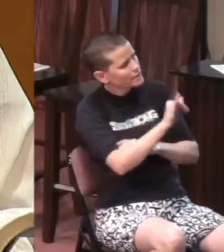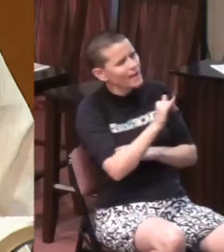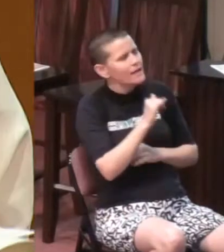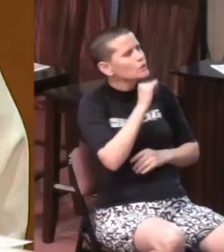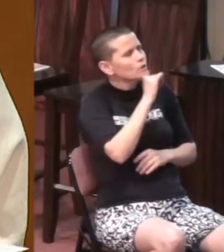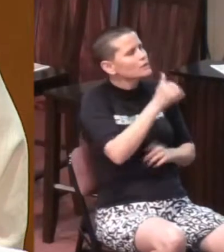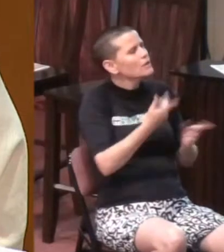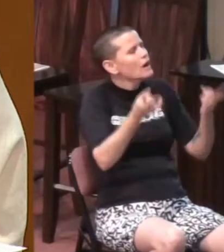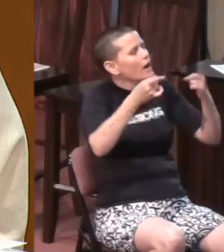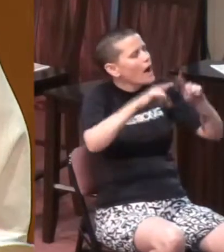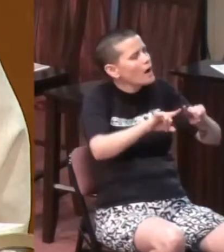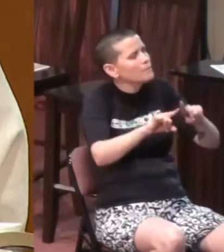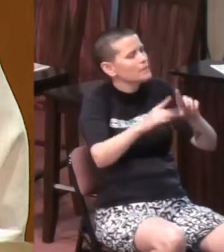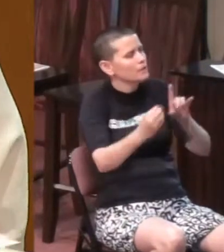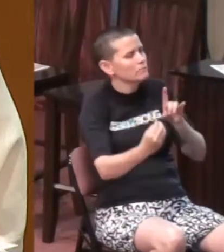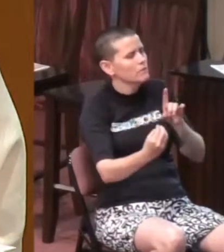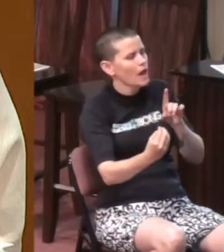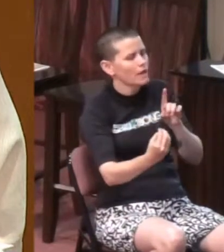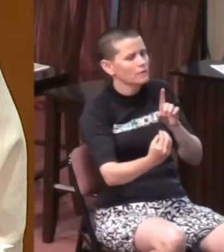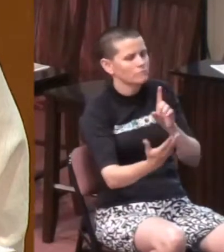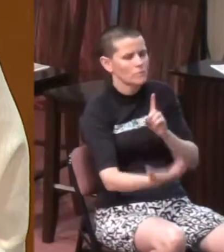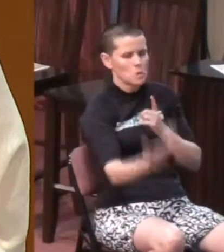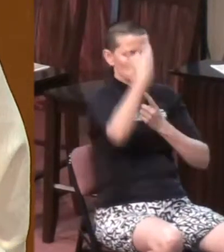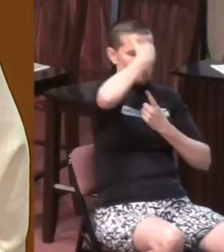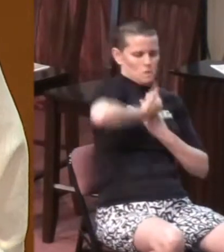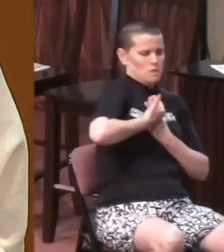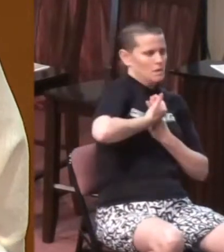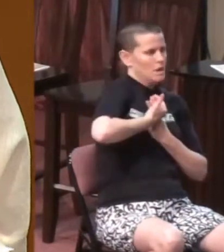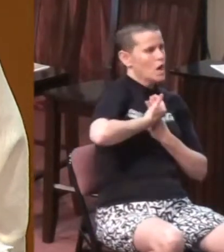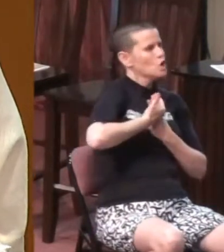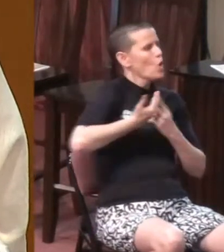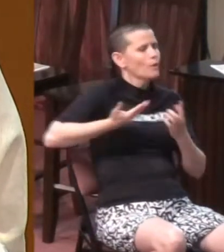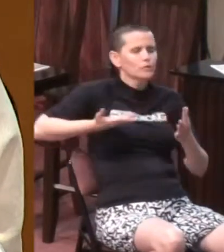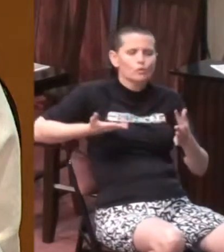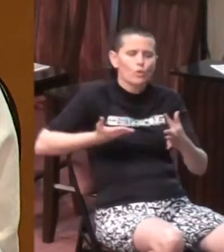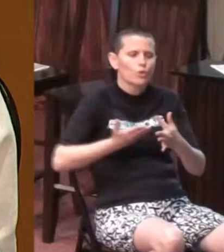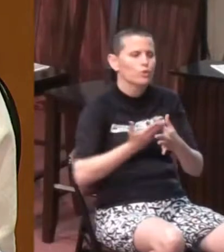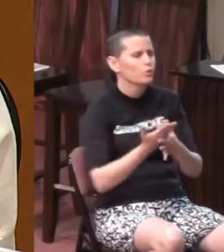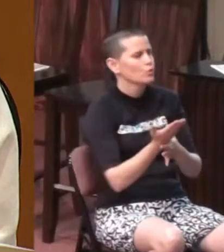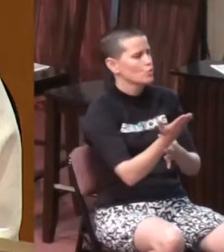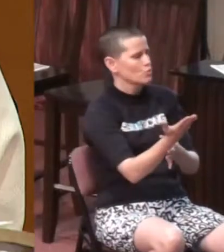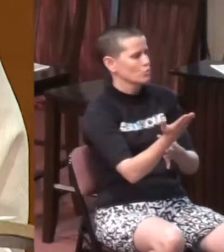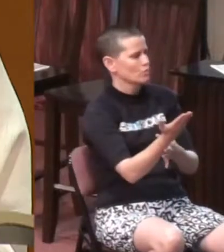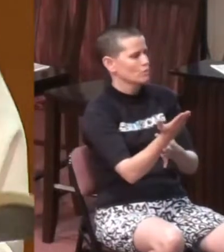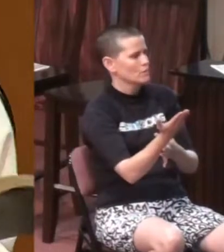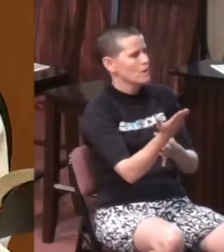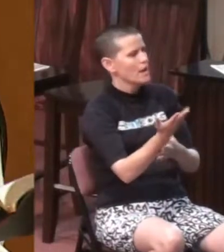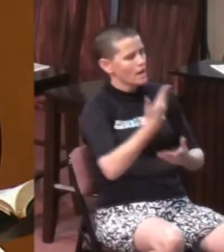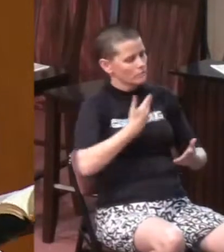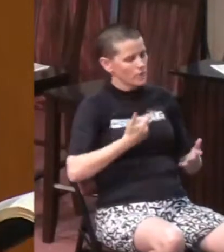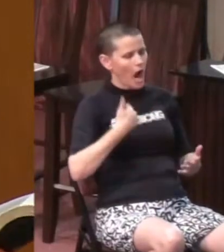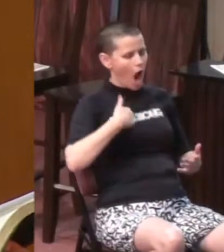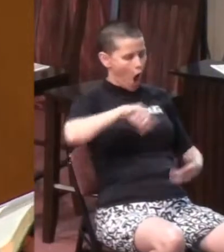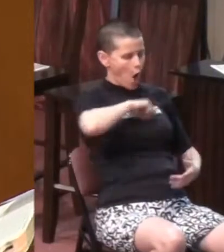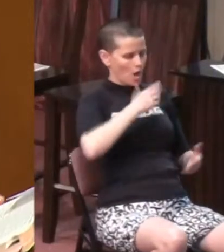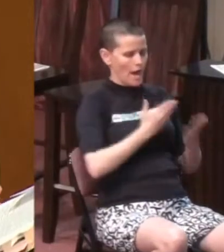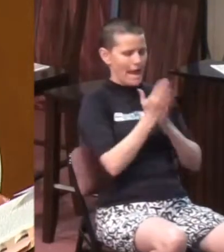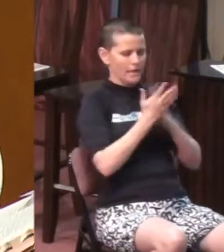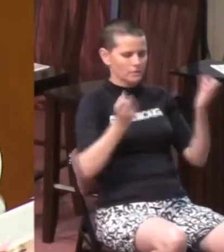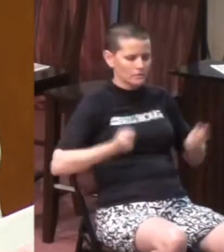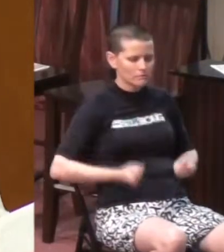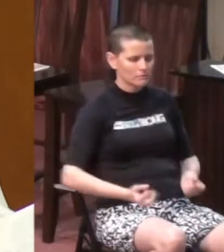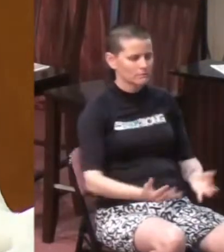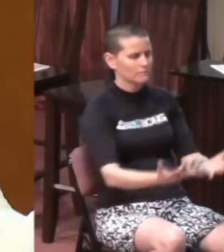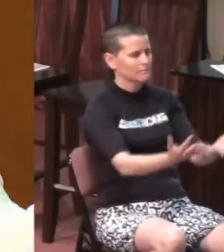it's happening through us in our choice and how we respond to it, through effort, might, or glory. In Isaiah